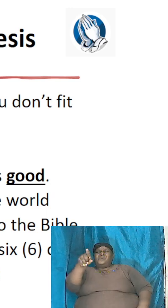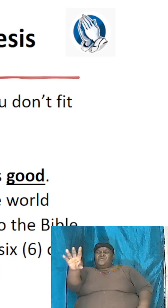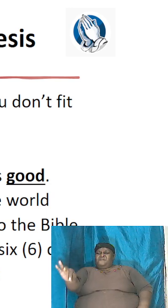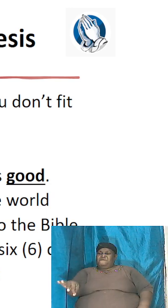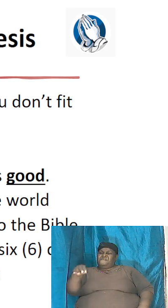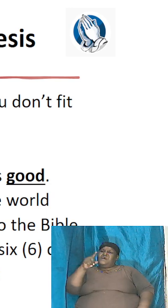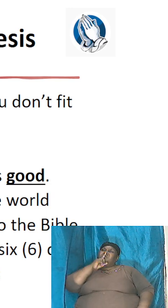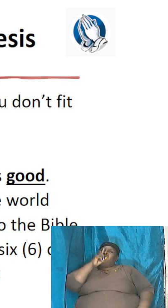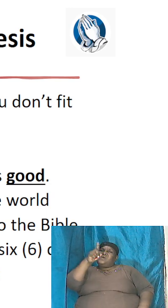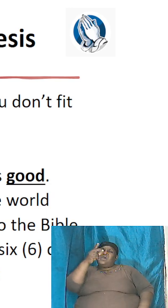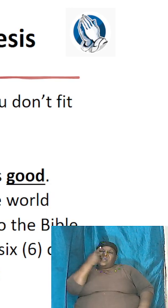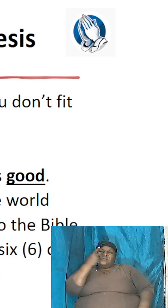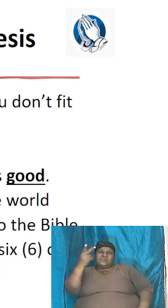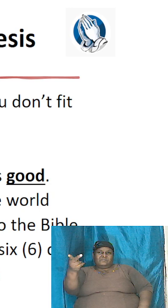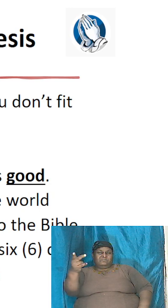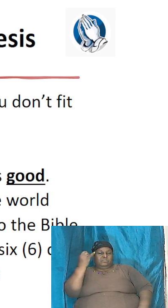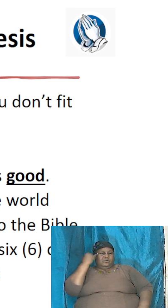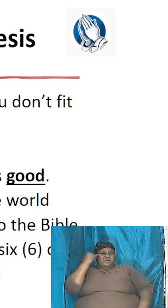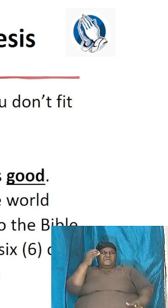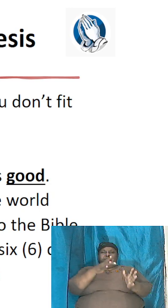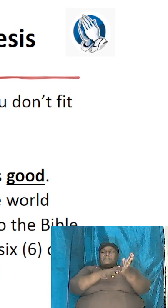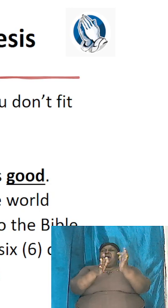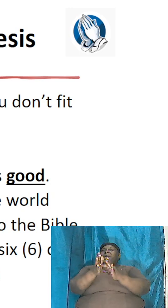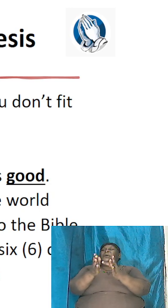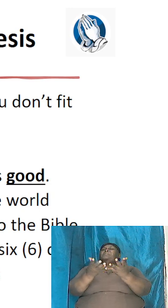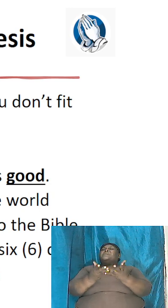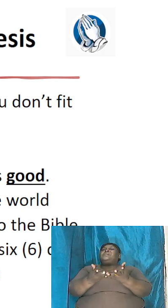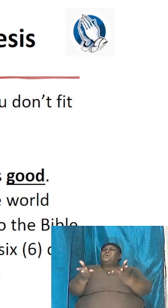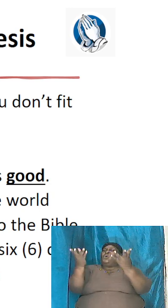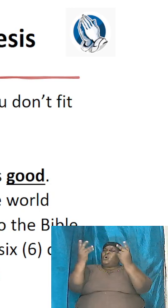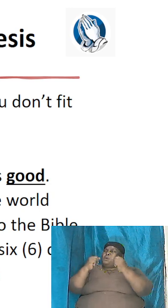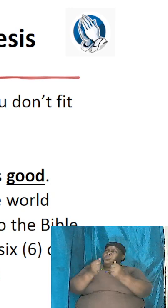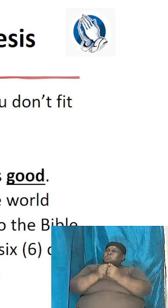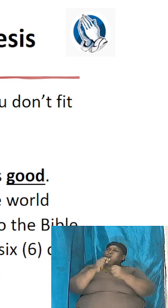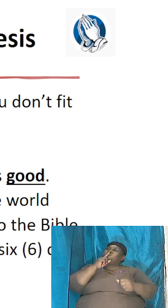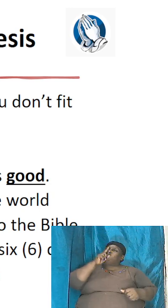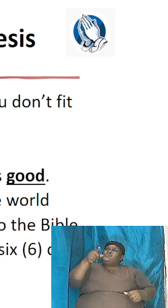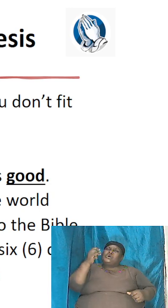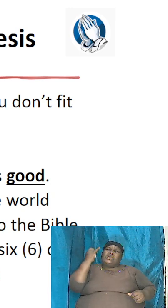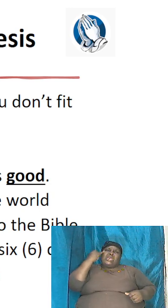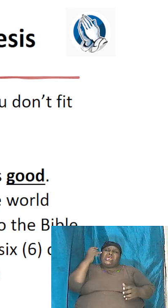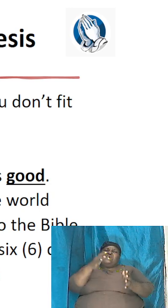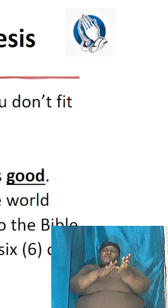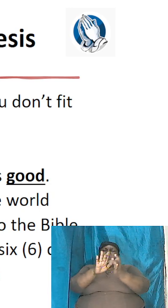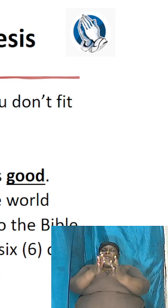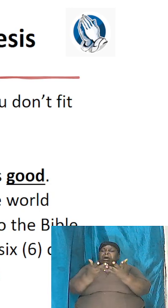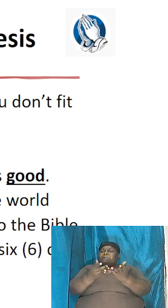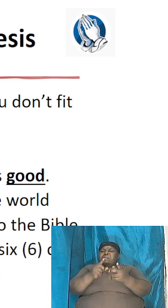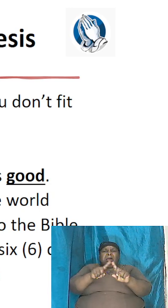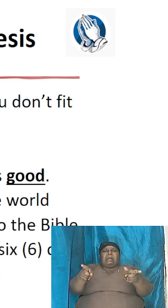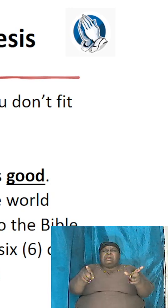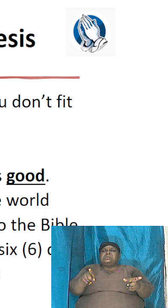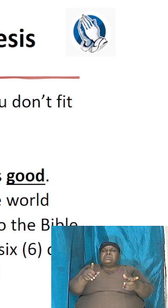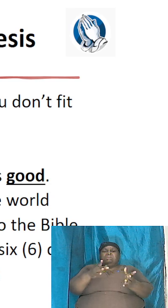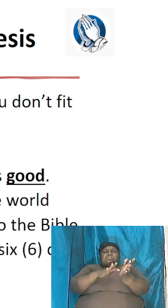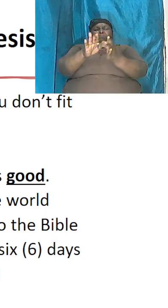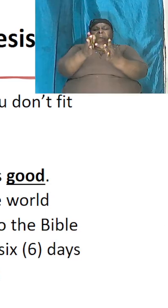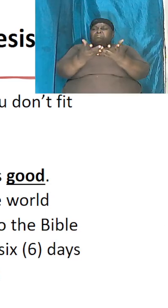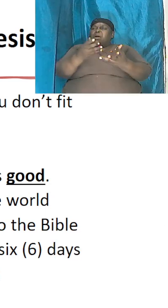and then to see if the Bible can accommodate those facts and if the Bible cannot then the Bible is wrong no no no